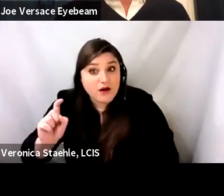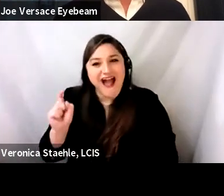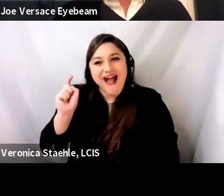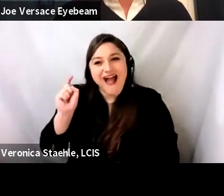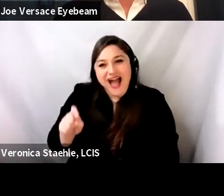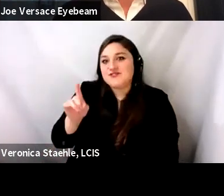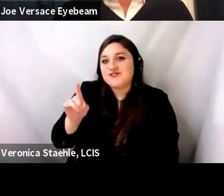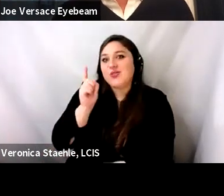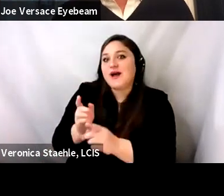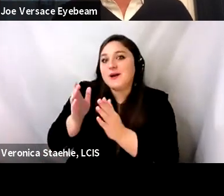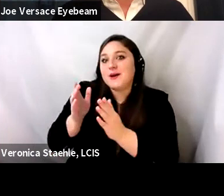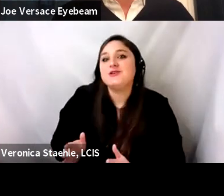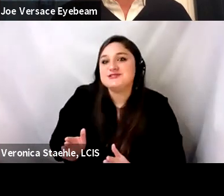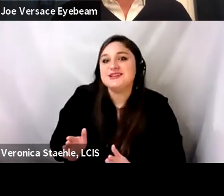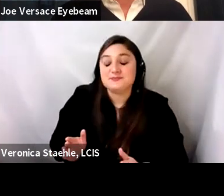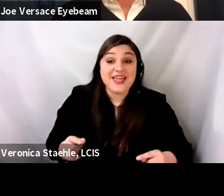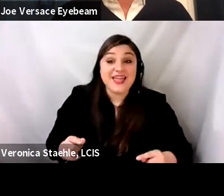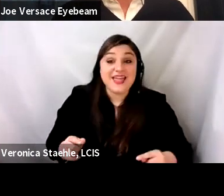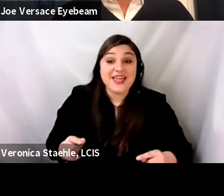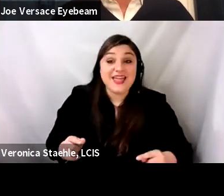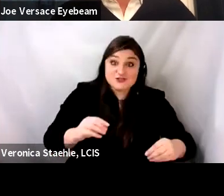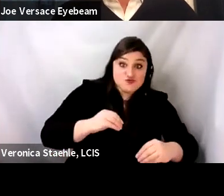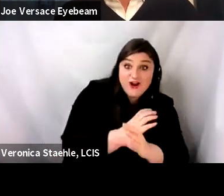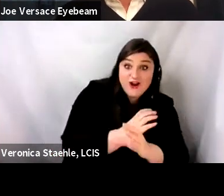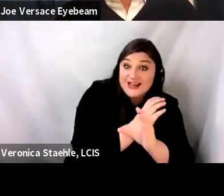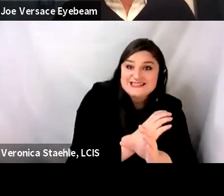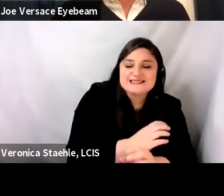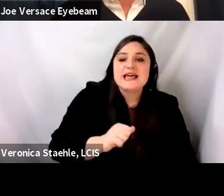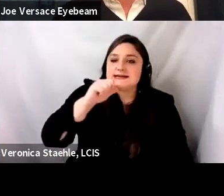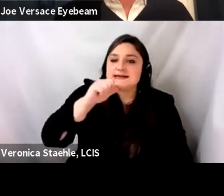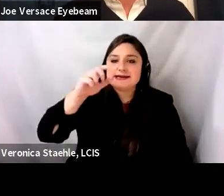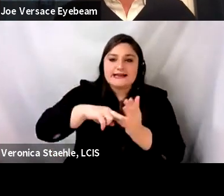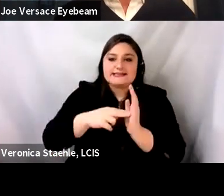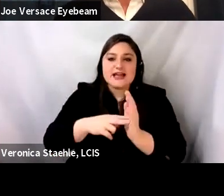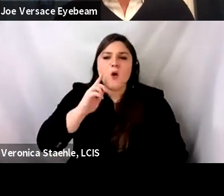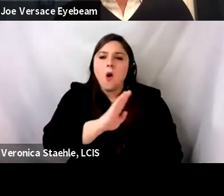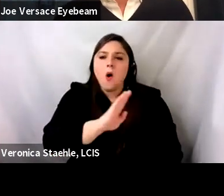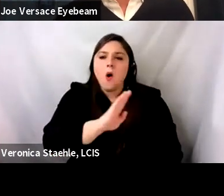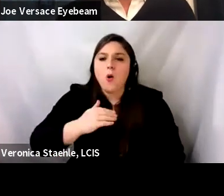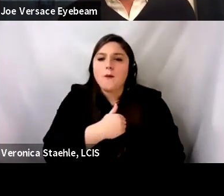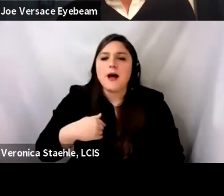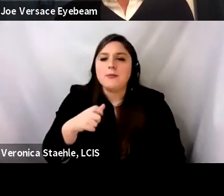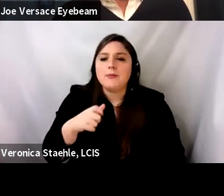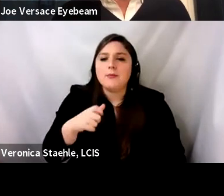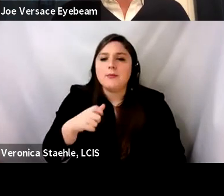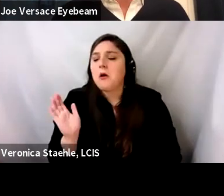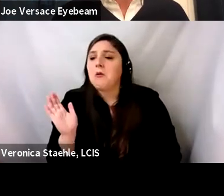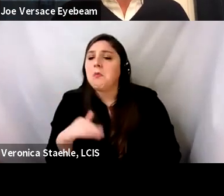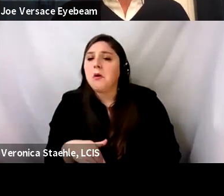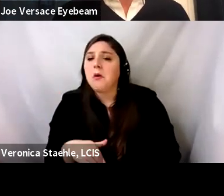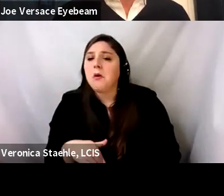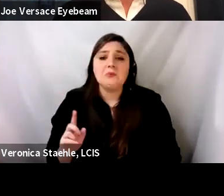board member who liked to come to four or five board meetings a year and have a cookie and use it as networking and kind of liked the